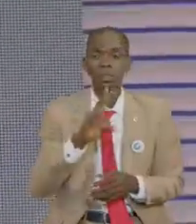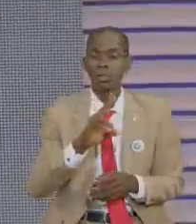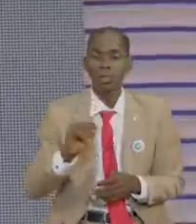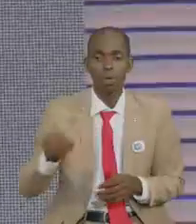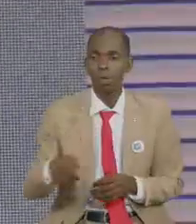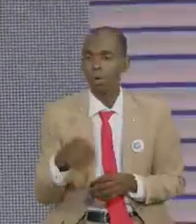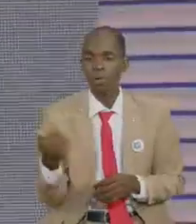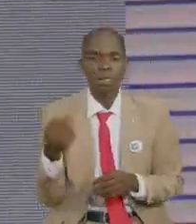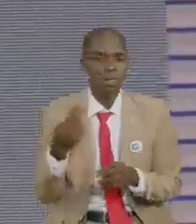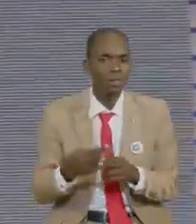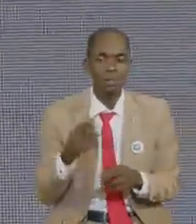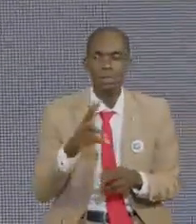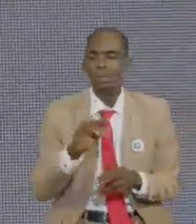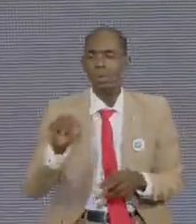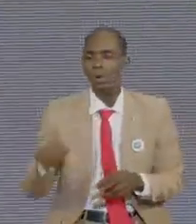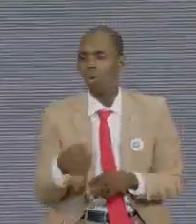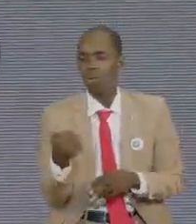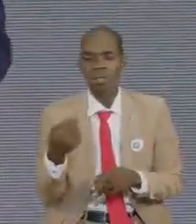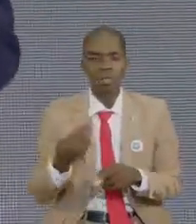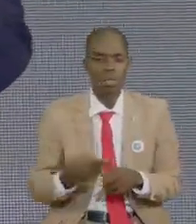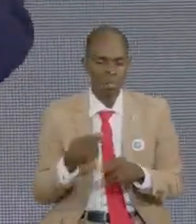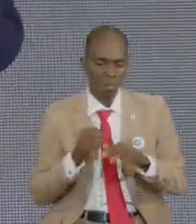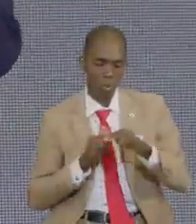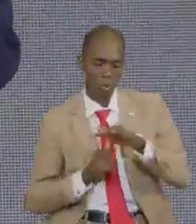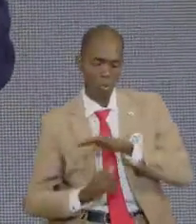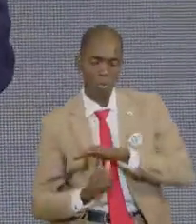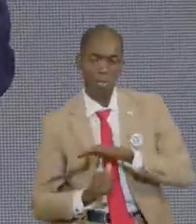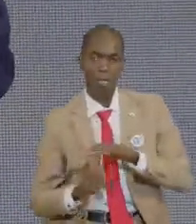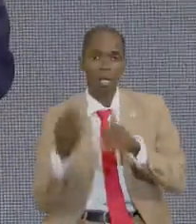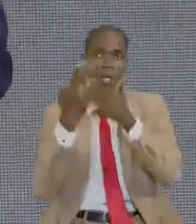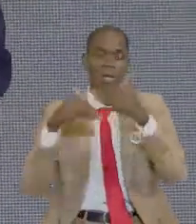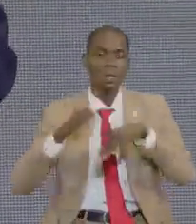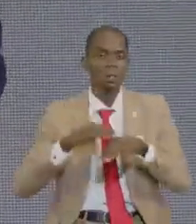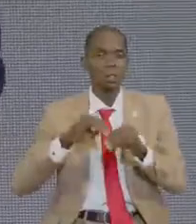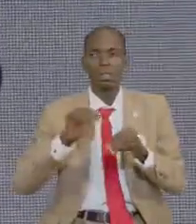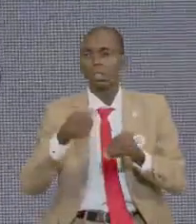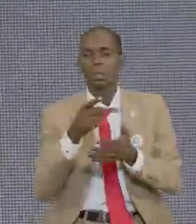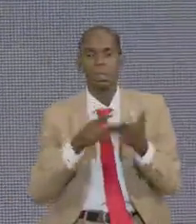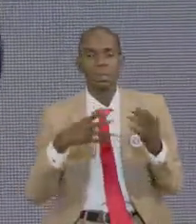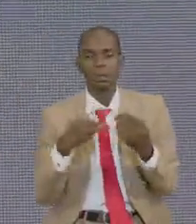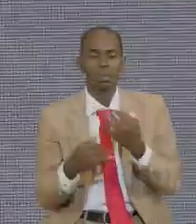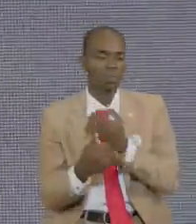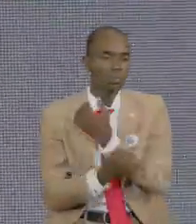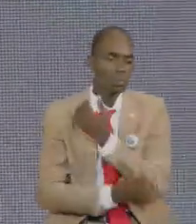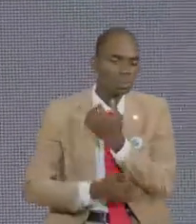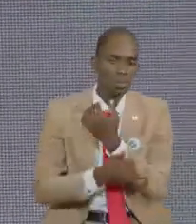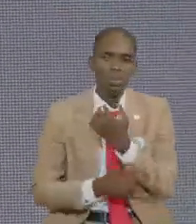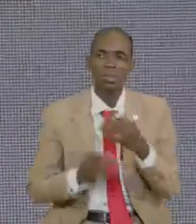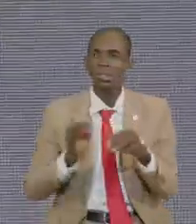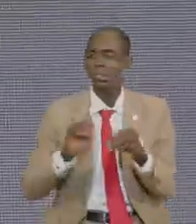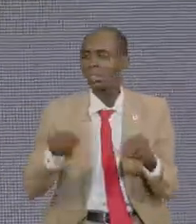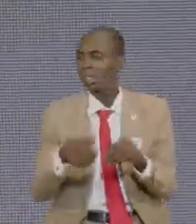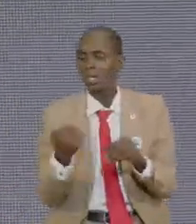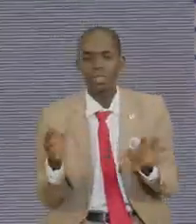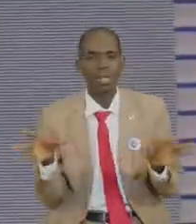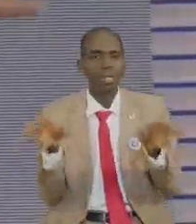none other name under heaven, in any continent, in any country, in any assembly, in